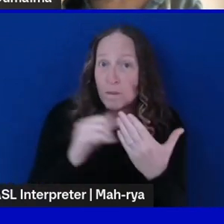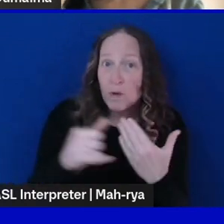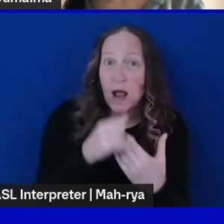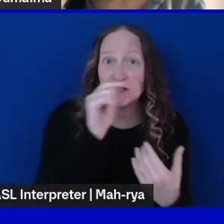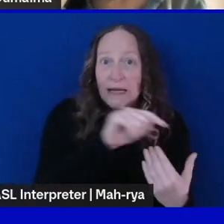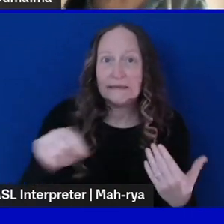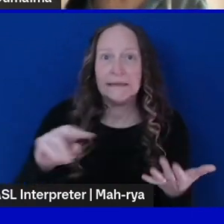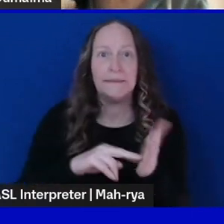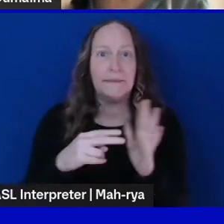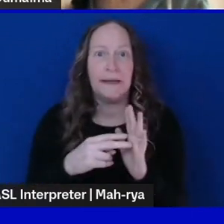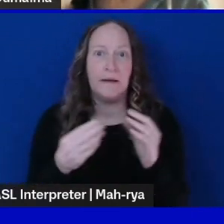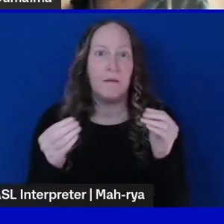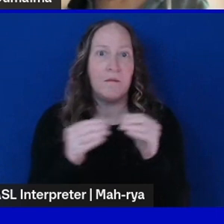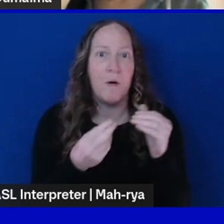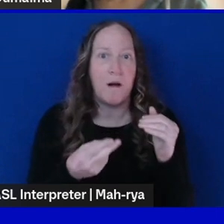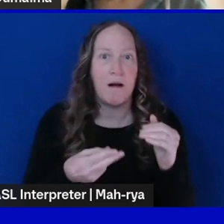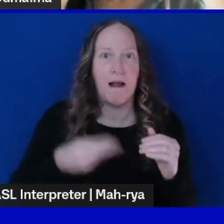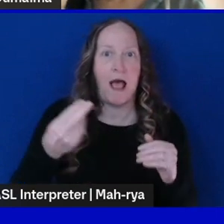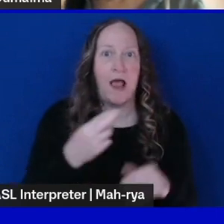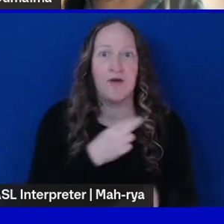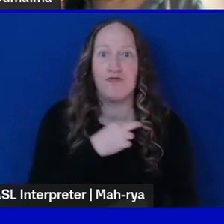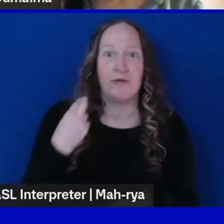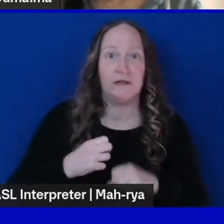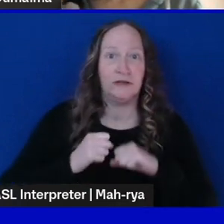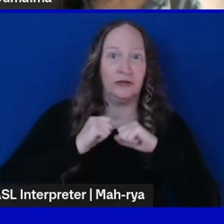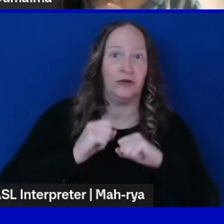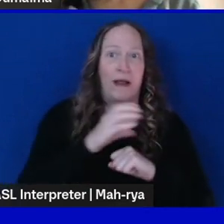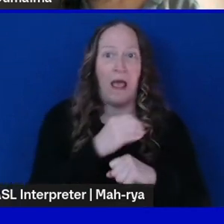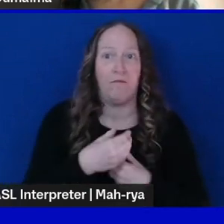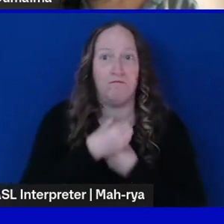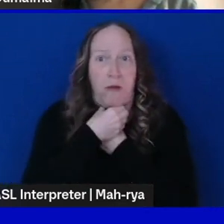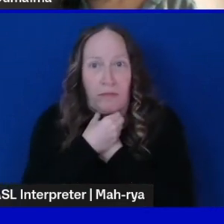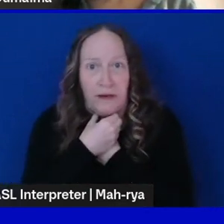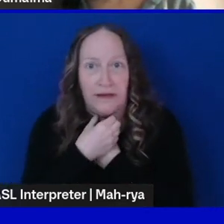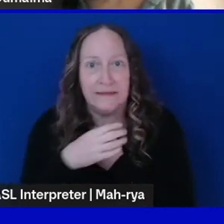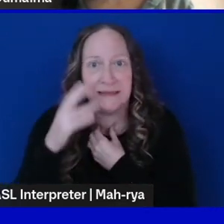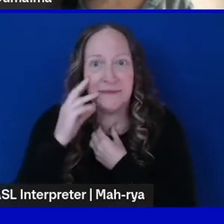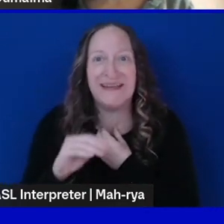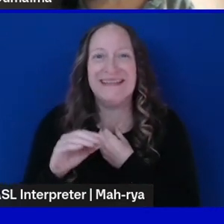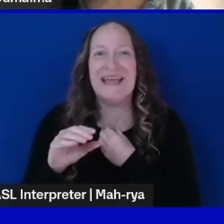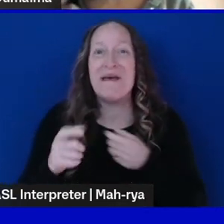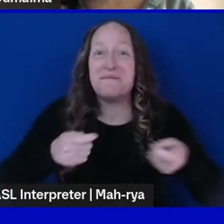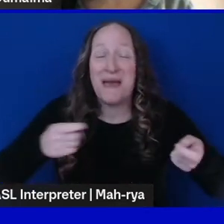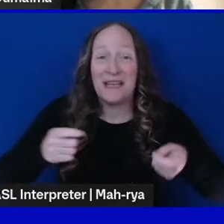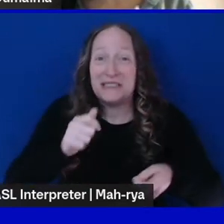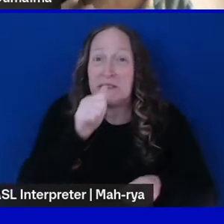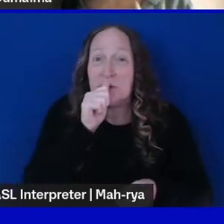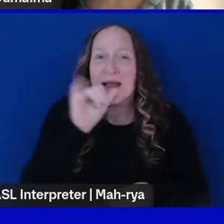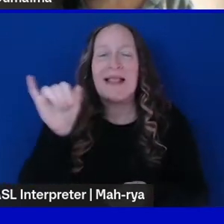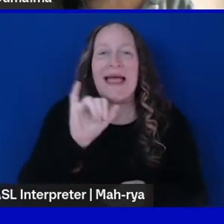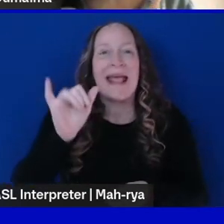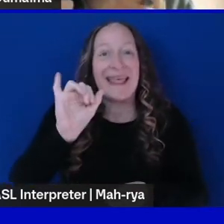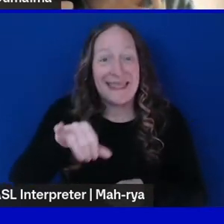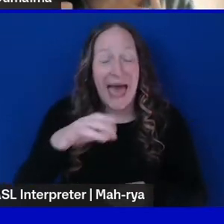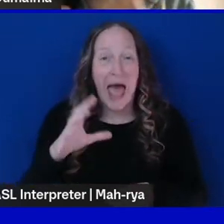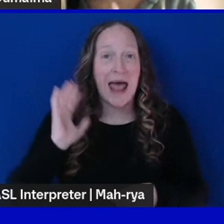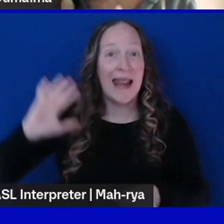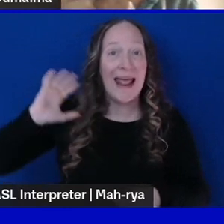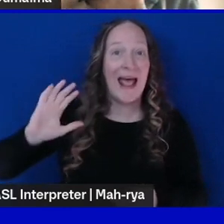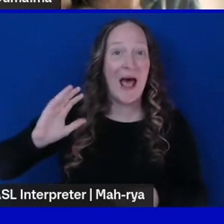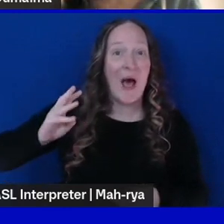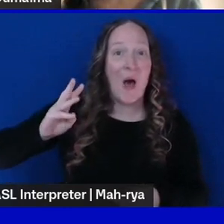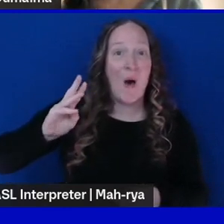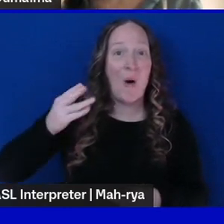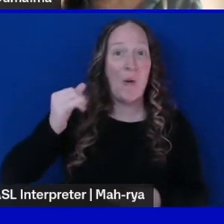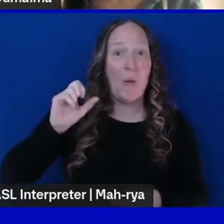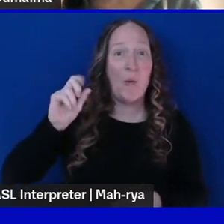you face. Managing secrets manually is like playing a whack-a-mole. So when you think you've got it under control,